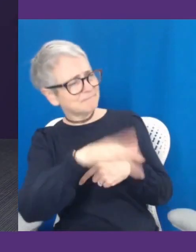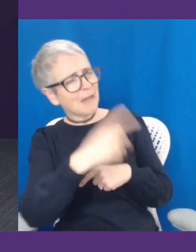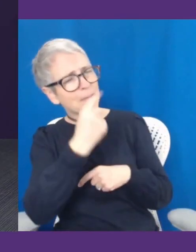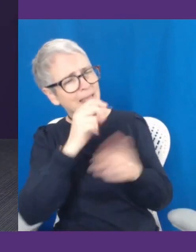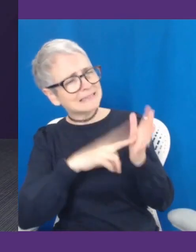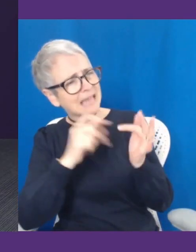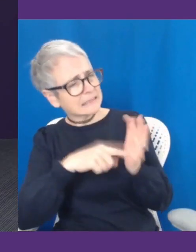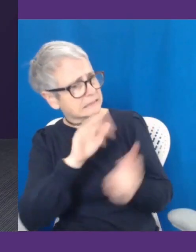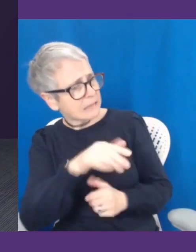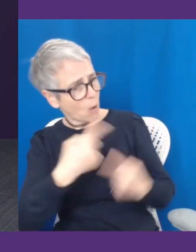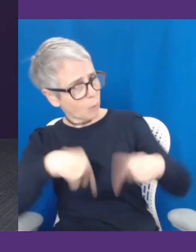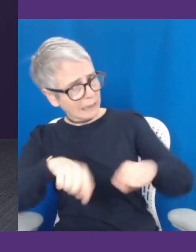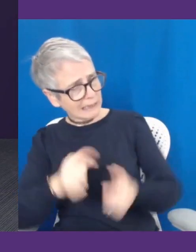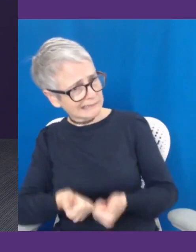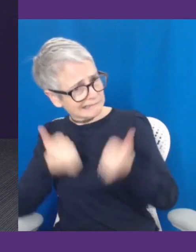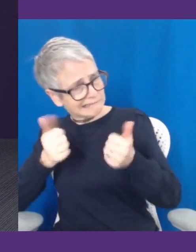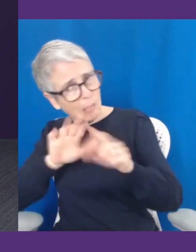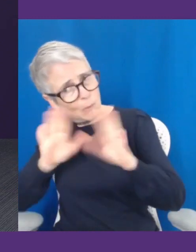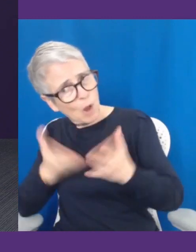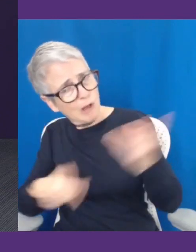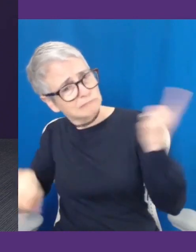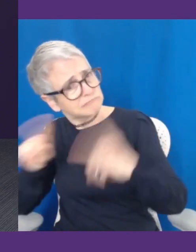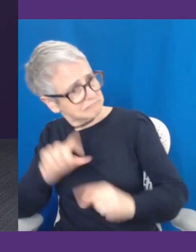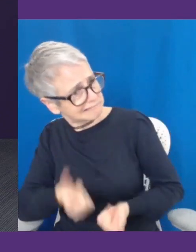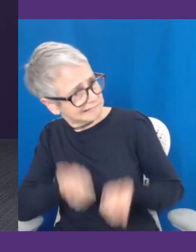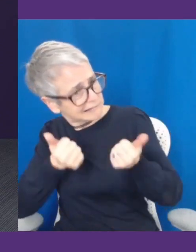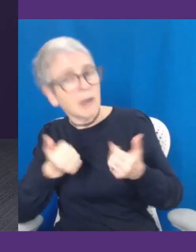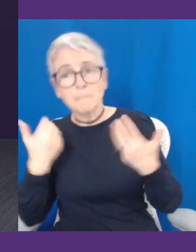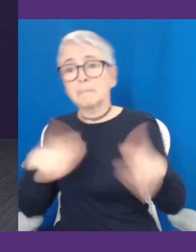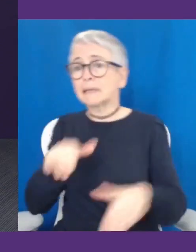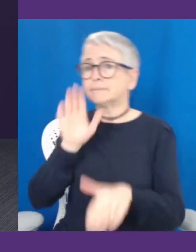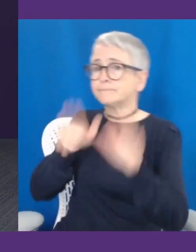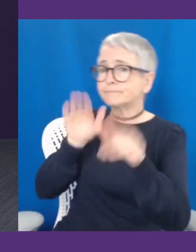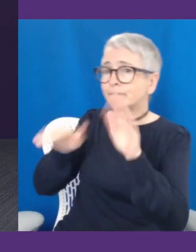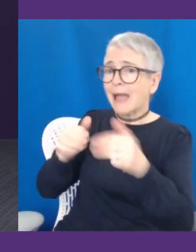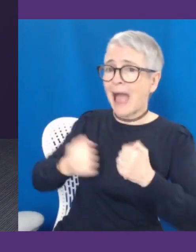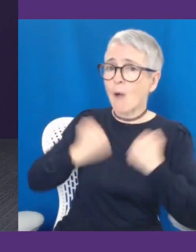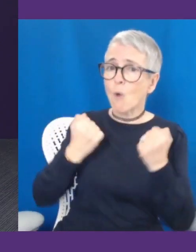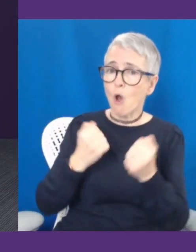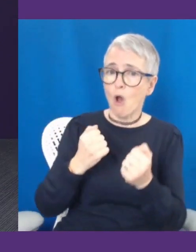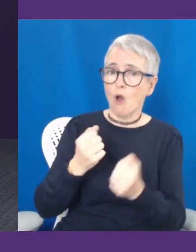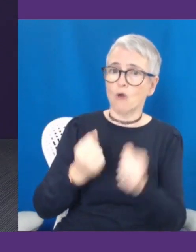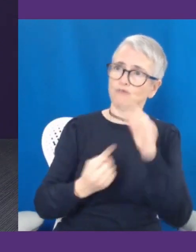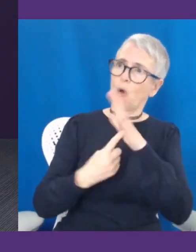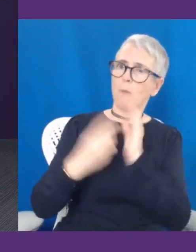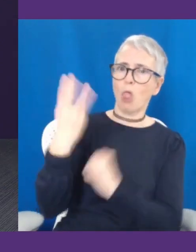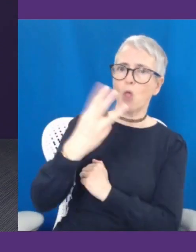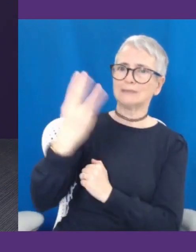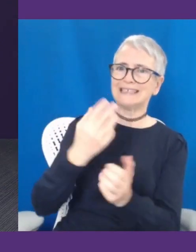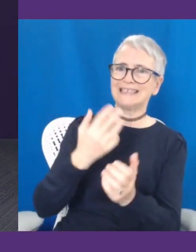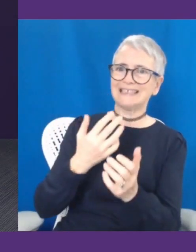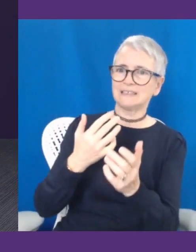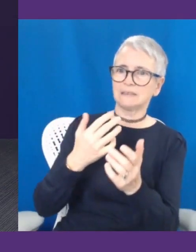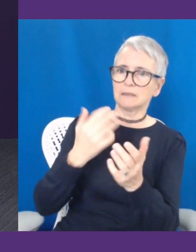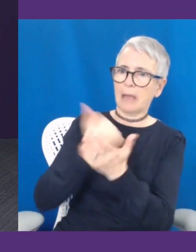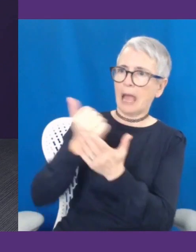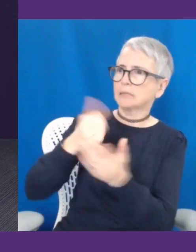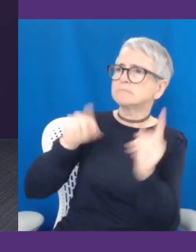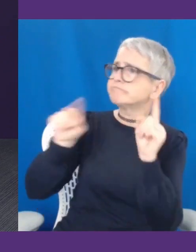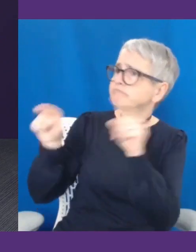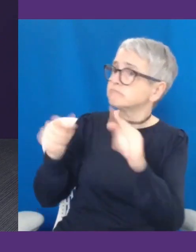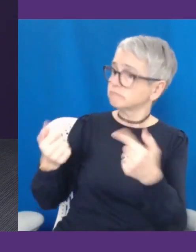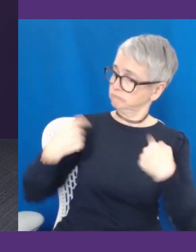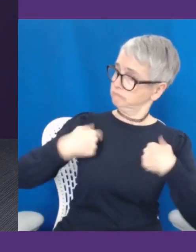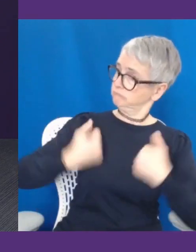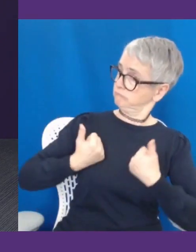think we asked the question in our top 13 personal banking markets, tell us independently how we're doing. And look, I'm really proud to say in 11 of those top